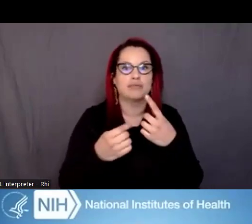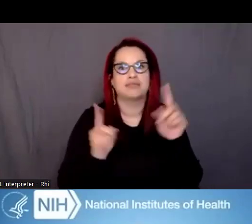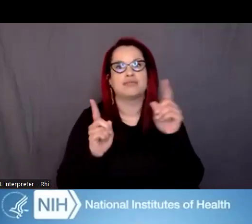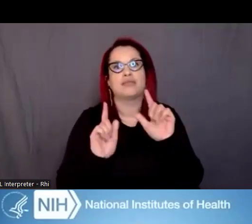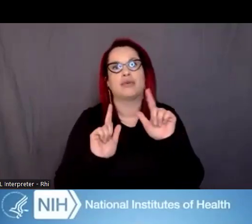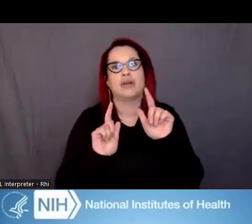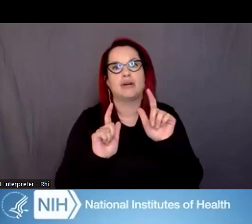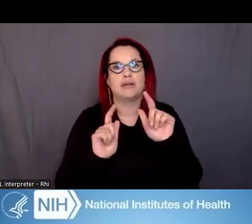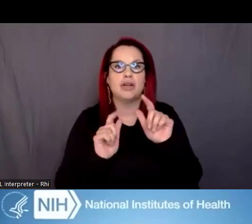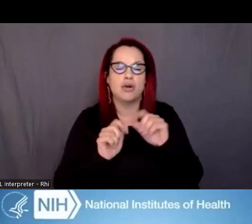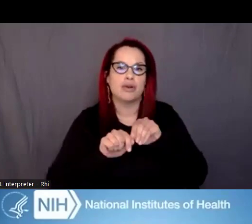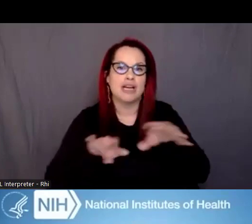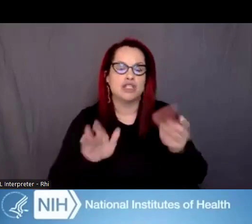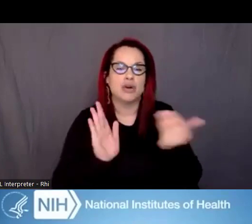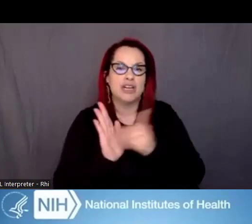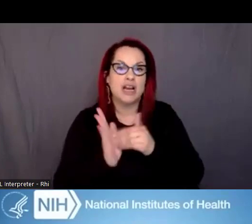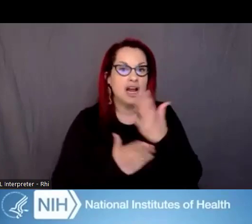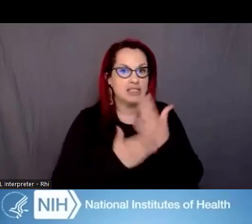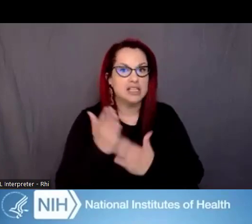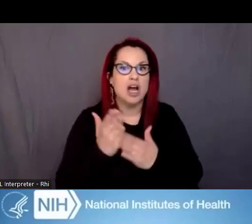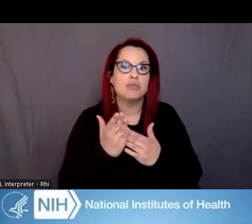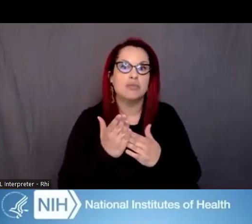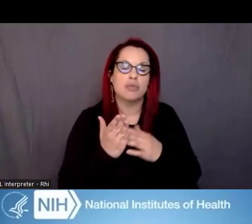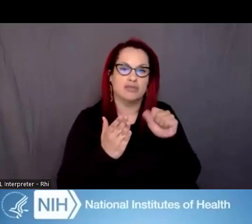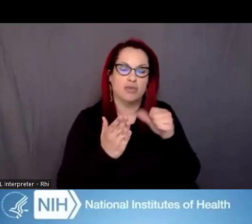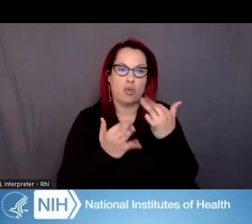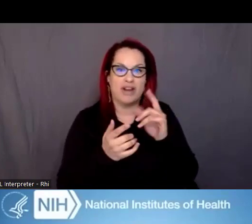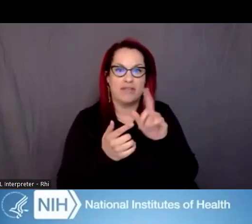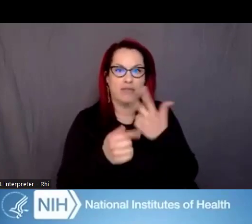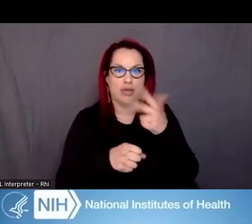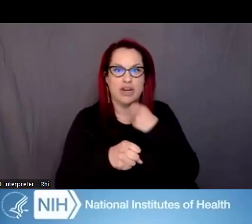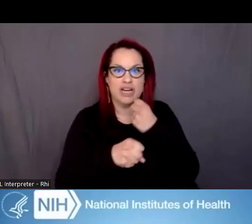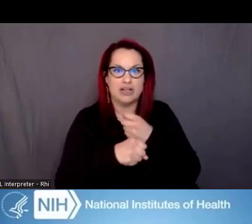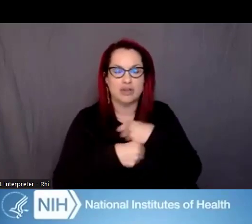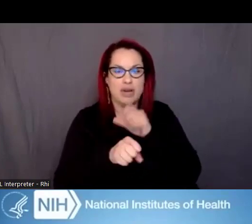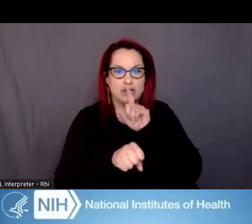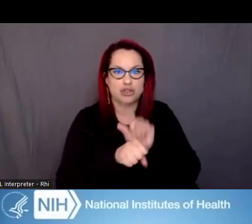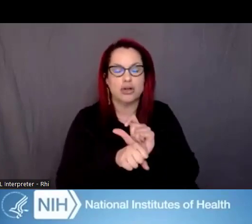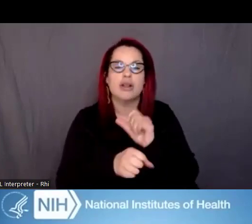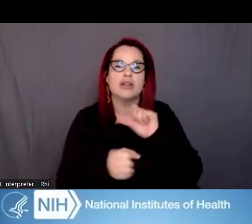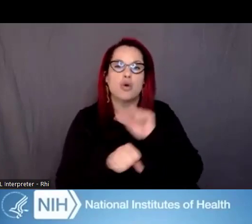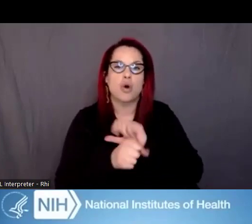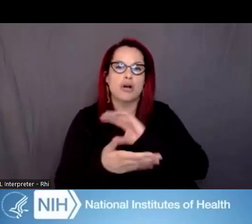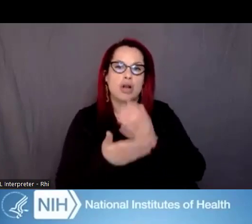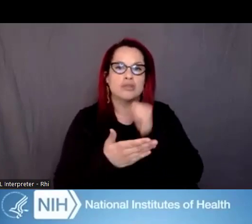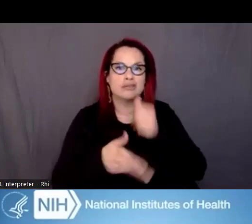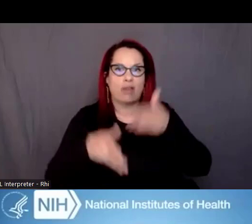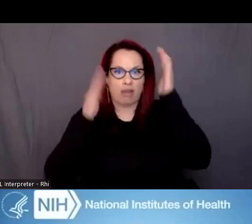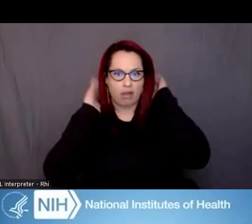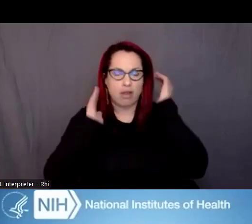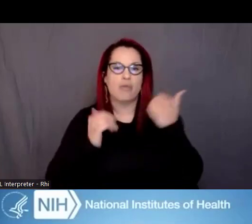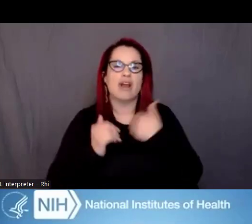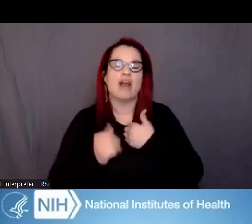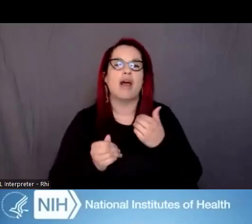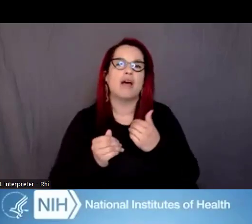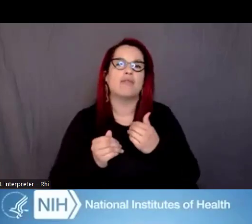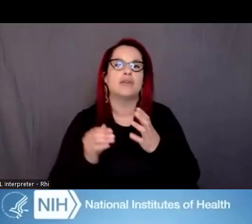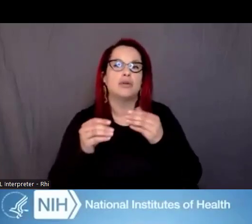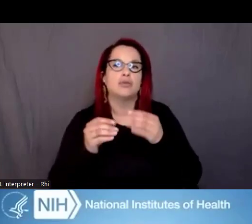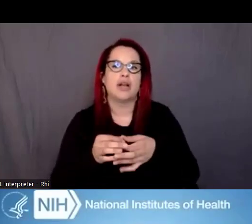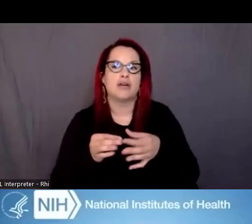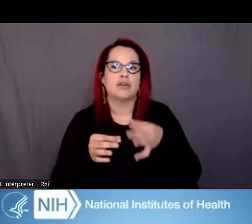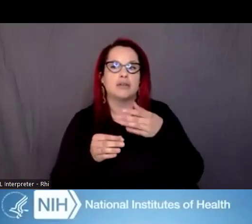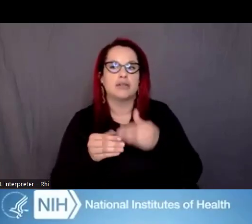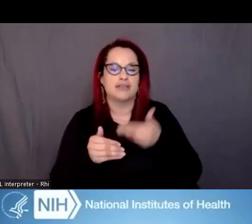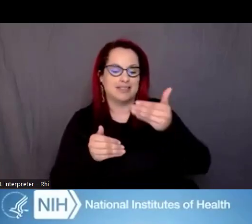for 3 years in an effort to stagger the workload, because that's a very real concern. If you do all of them for 3 years, you're going to